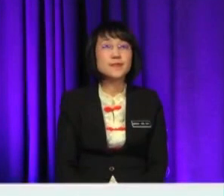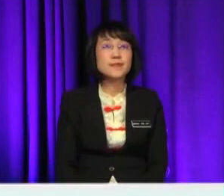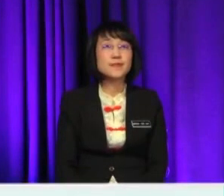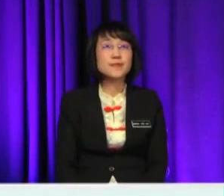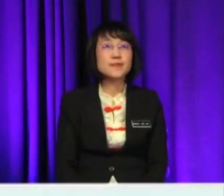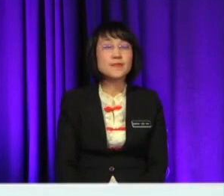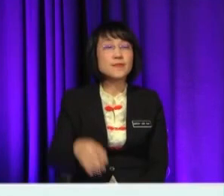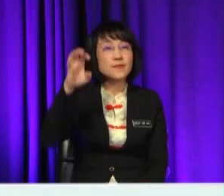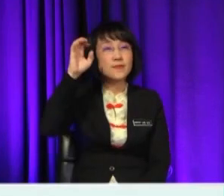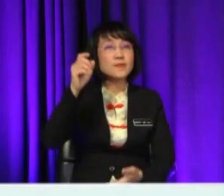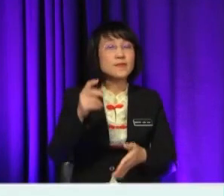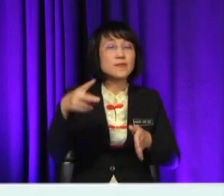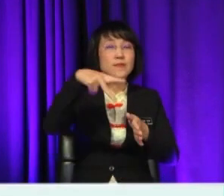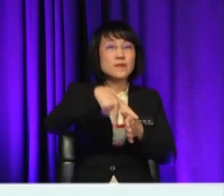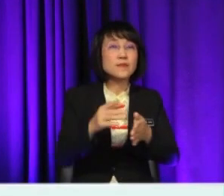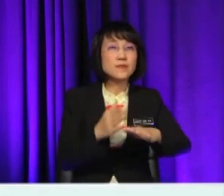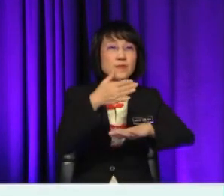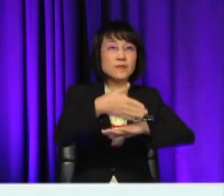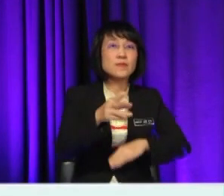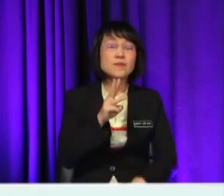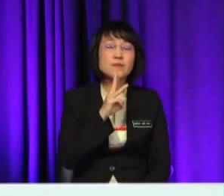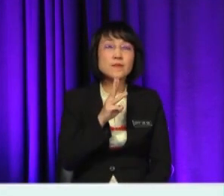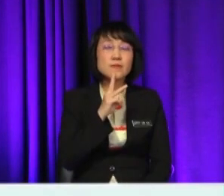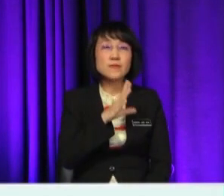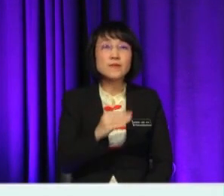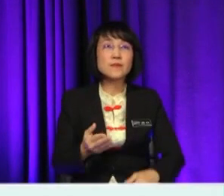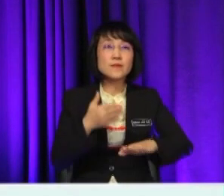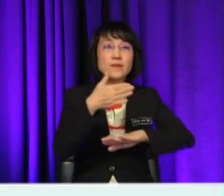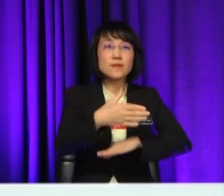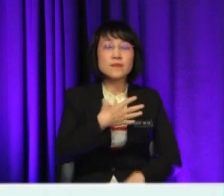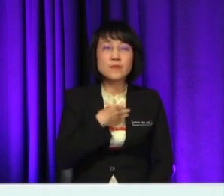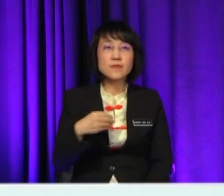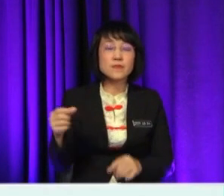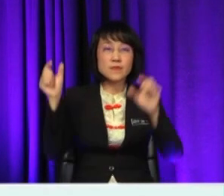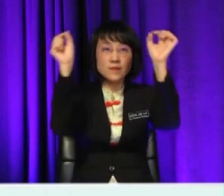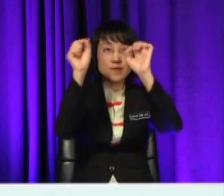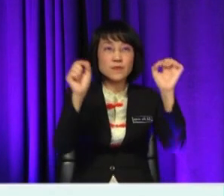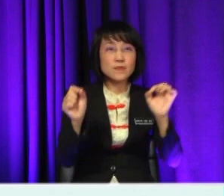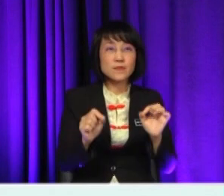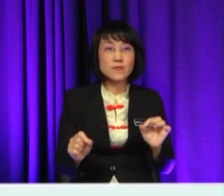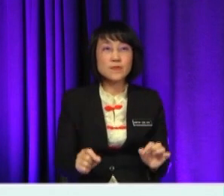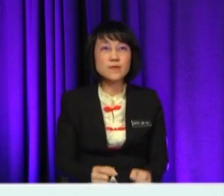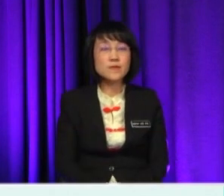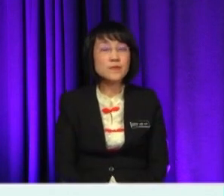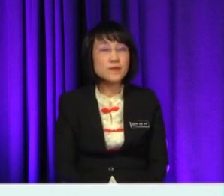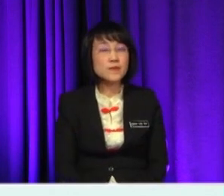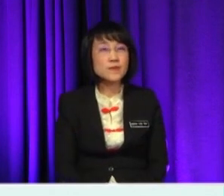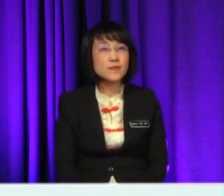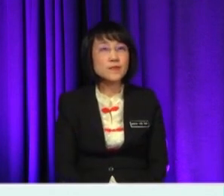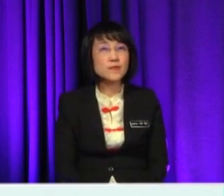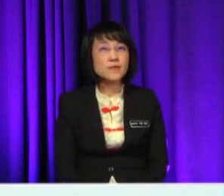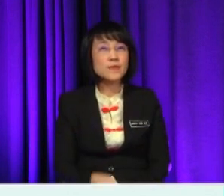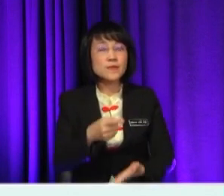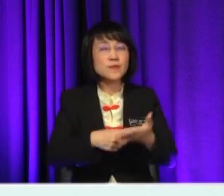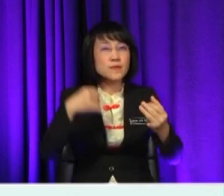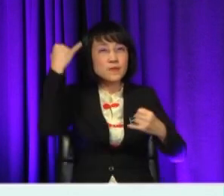He rides over the water and over the snow, through wood and through vale and over rocky height. So what kind of